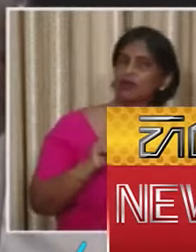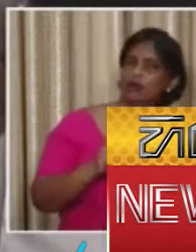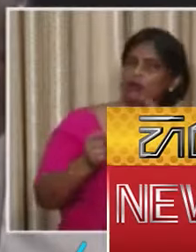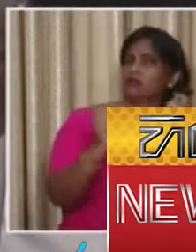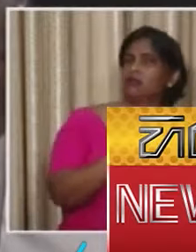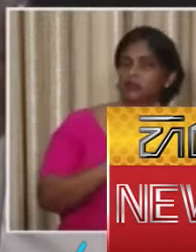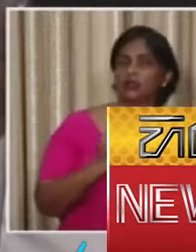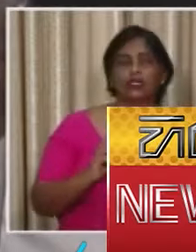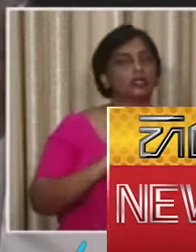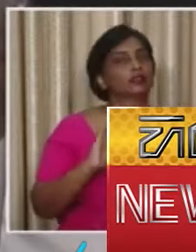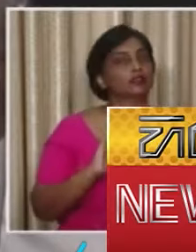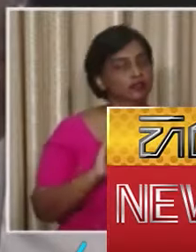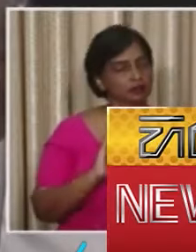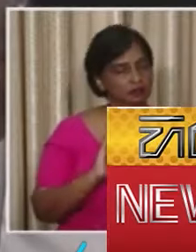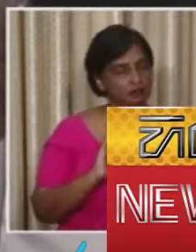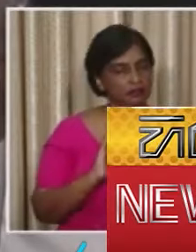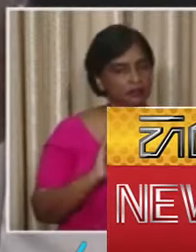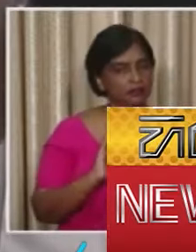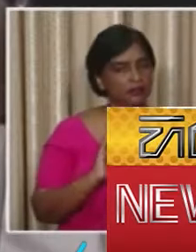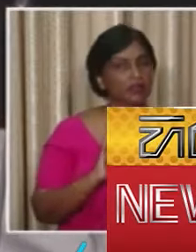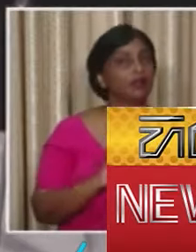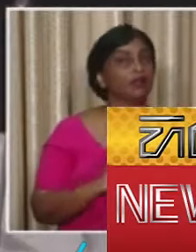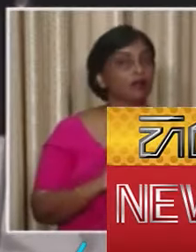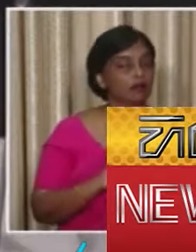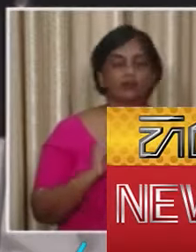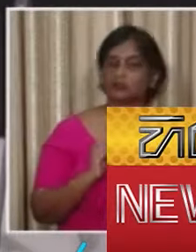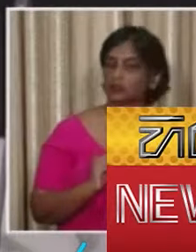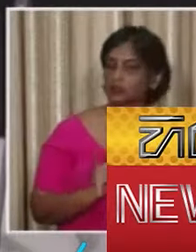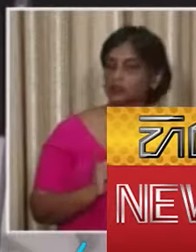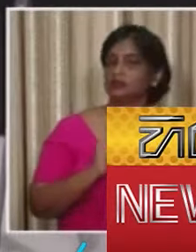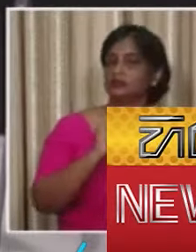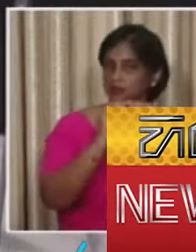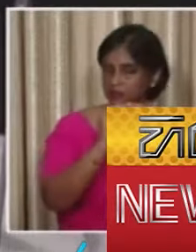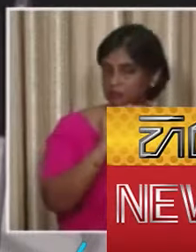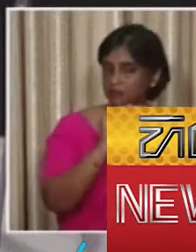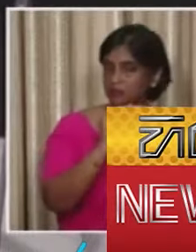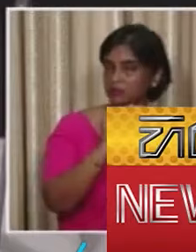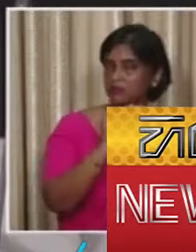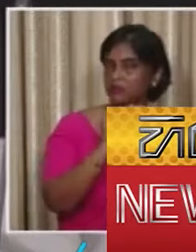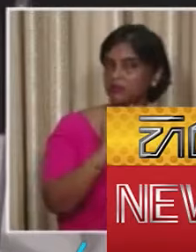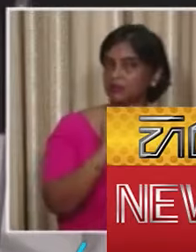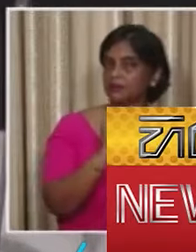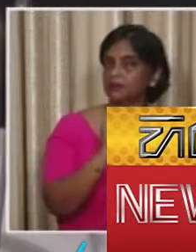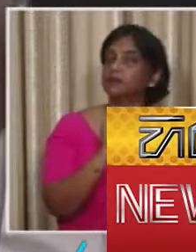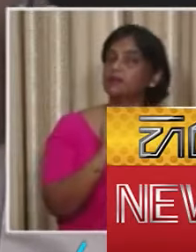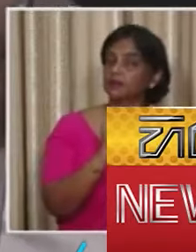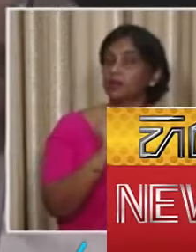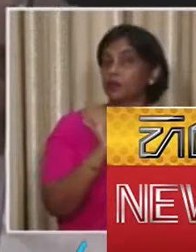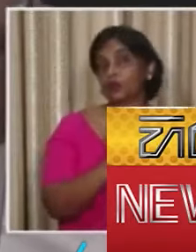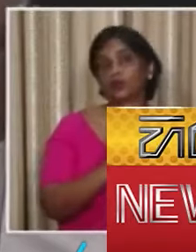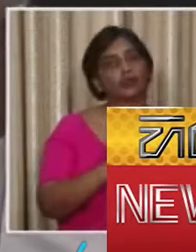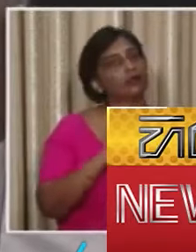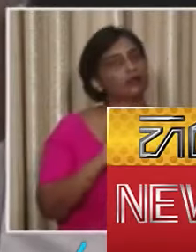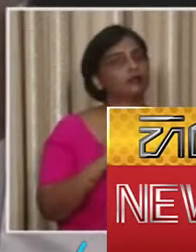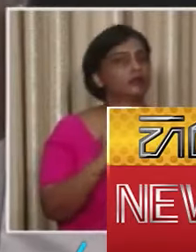an economy where growth is driven by non-debt-creating foreign exchange inflows. Exports of